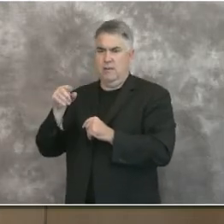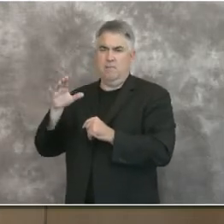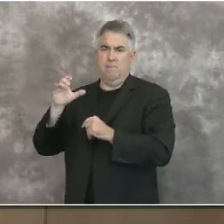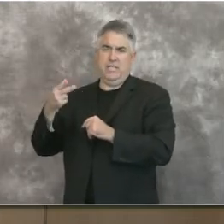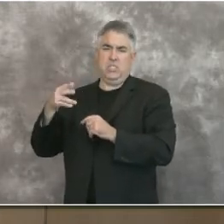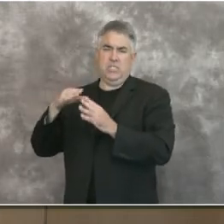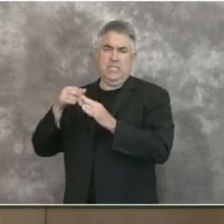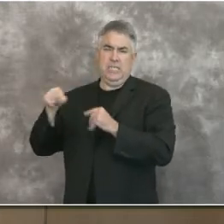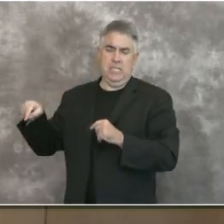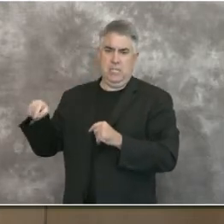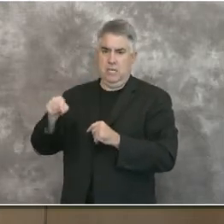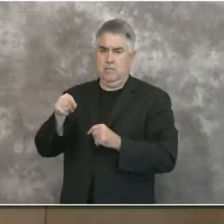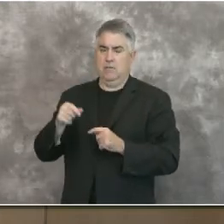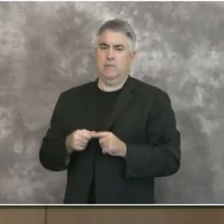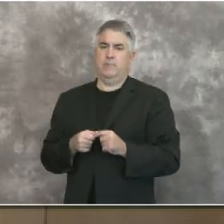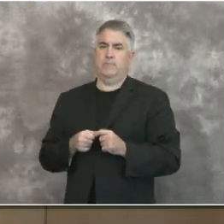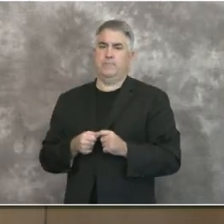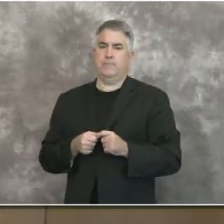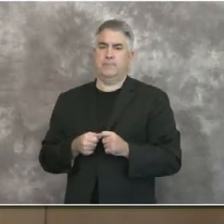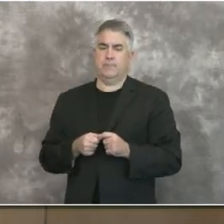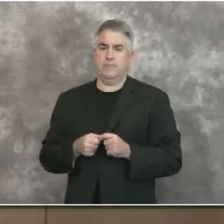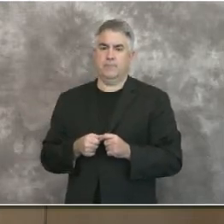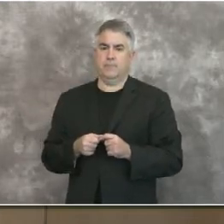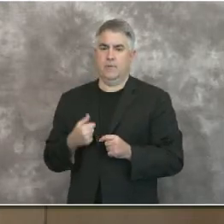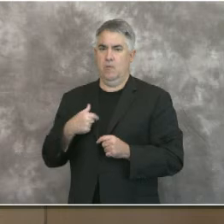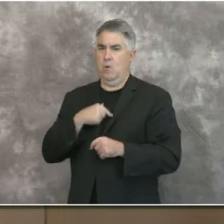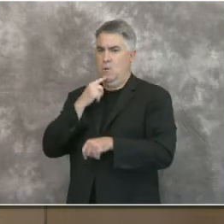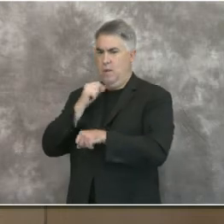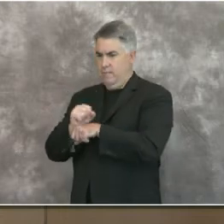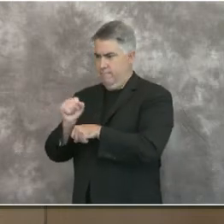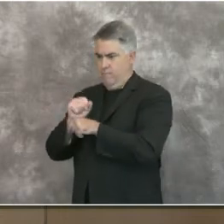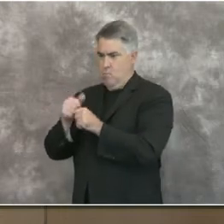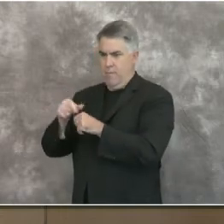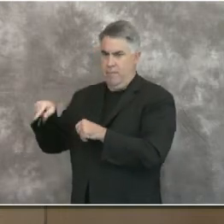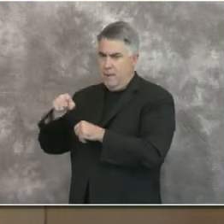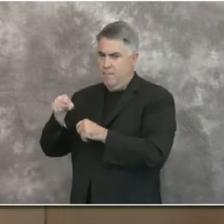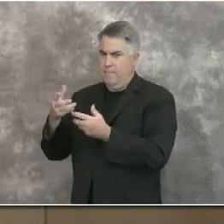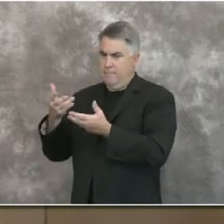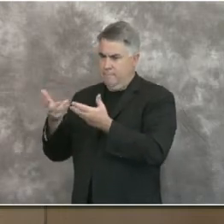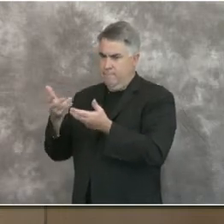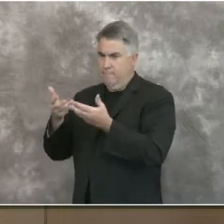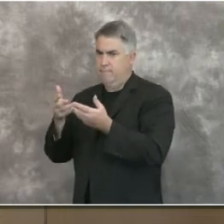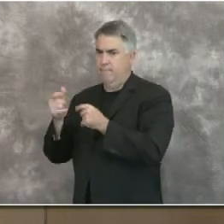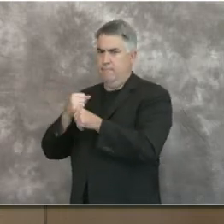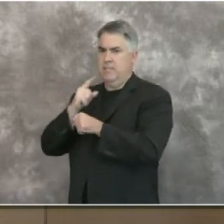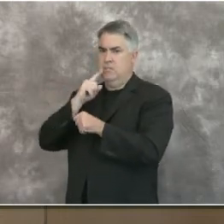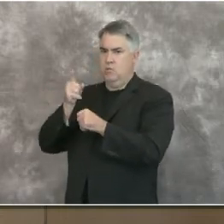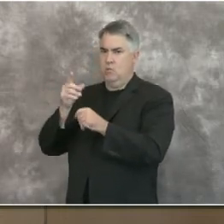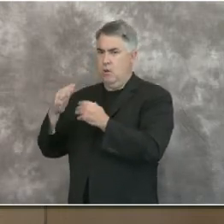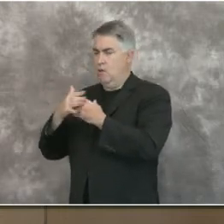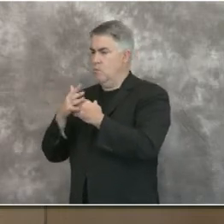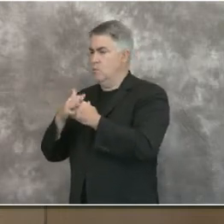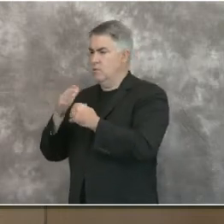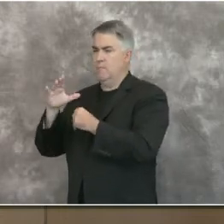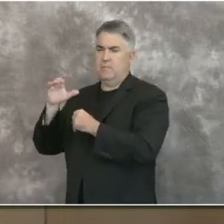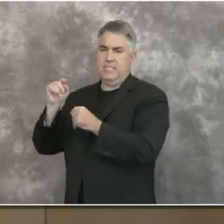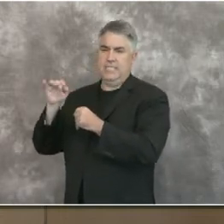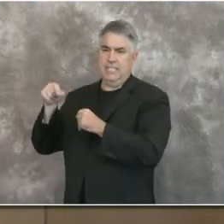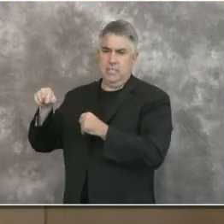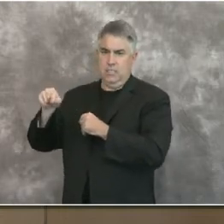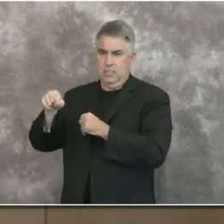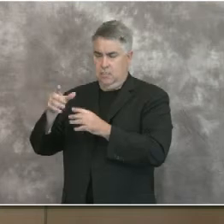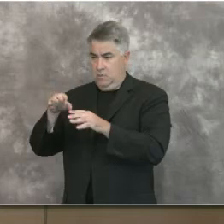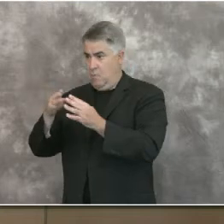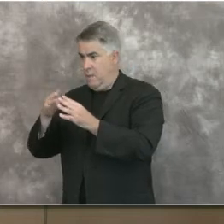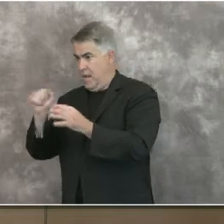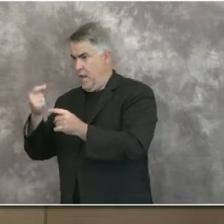And so we are working collaboratively with the coastal cities and to open up, and it's